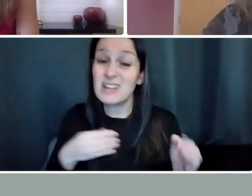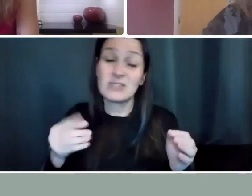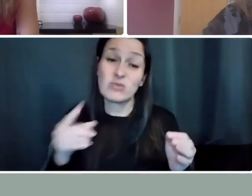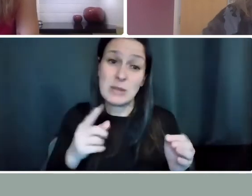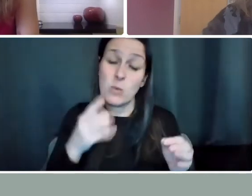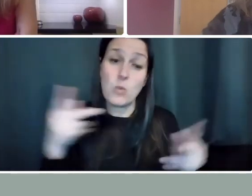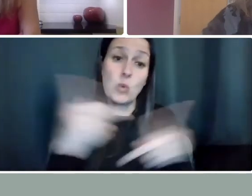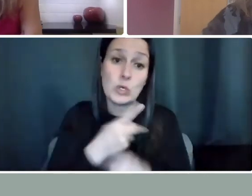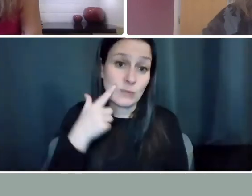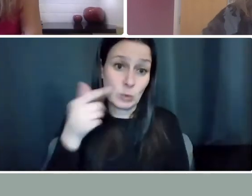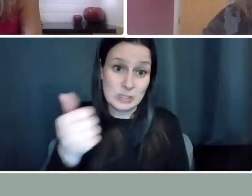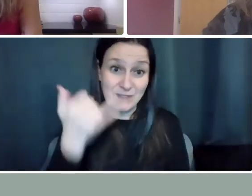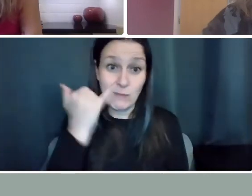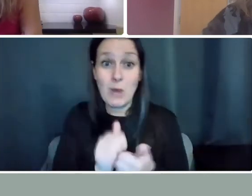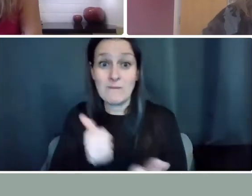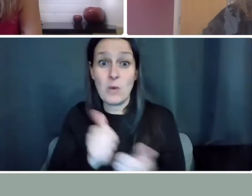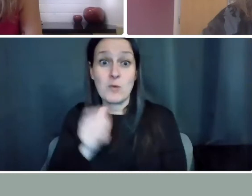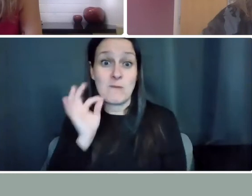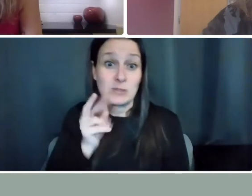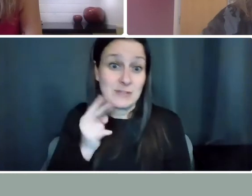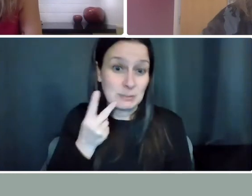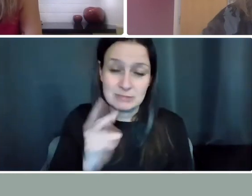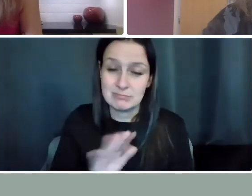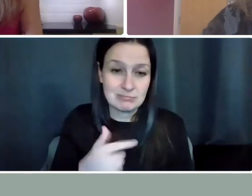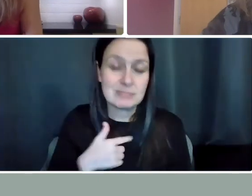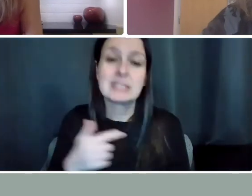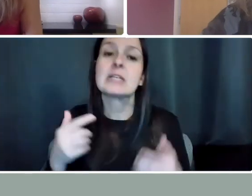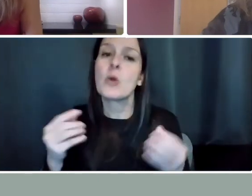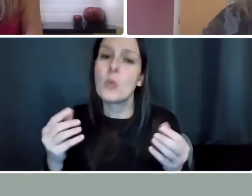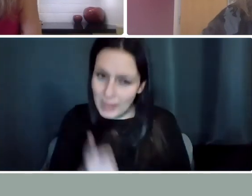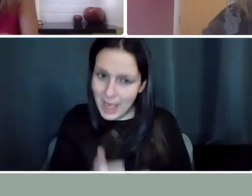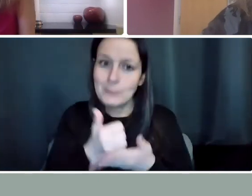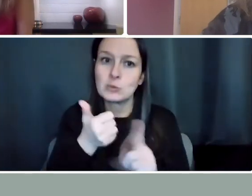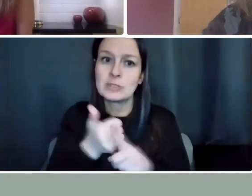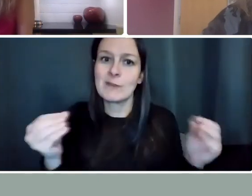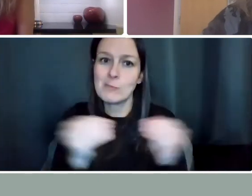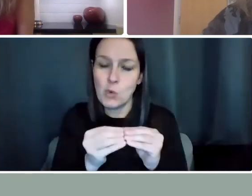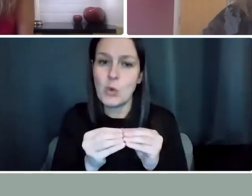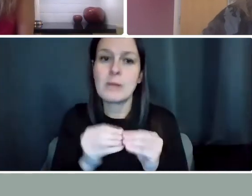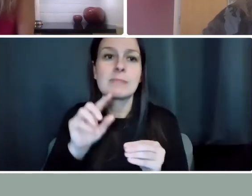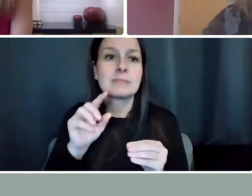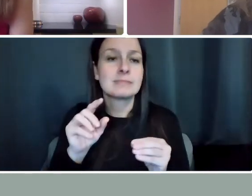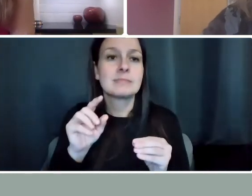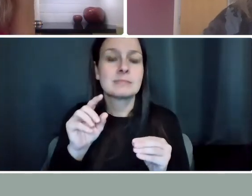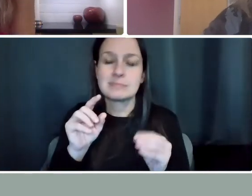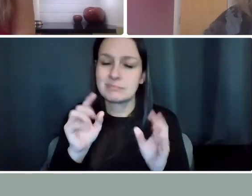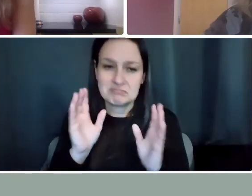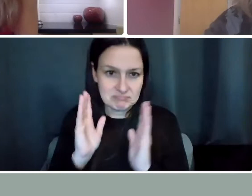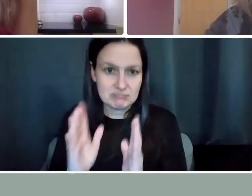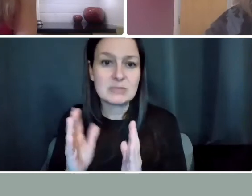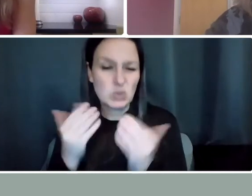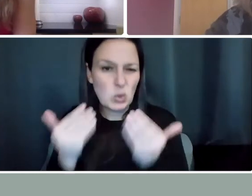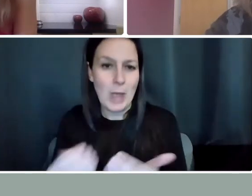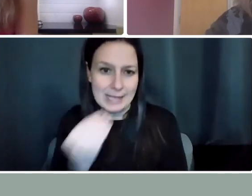disservice by avoiding fruits and vegetables than you will be helping yourself by like only having organic, right?